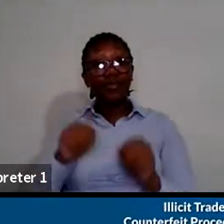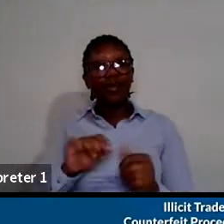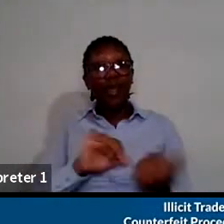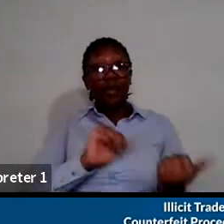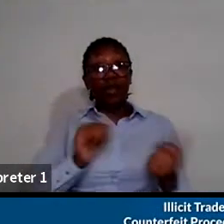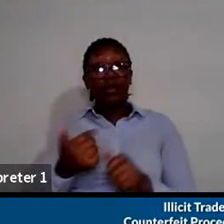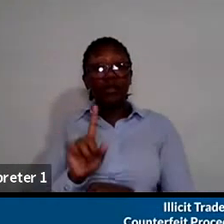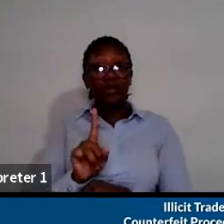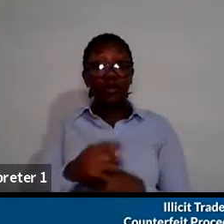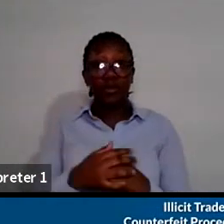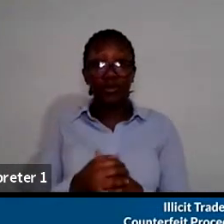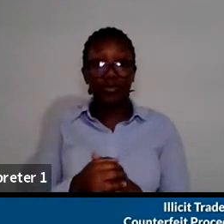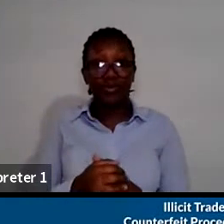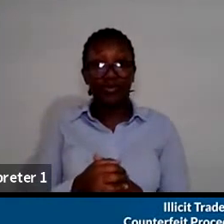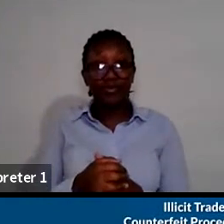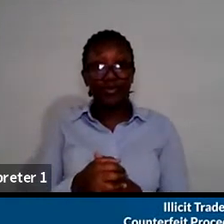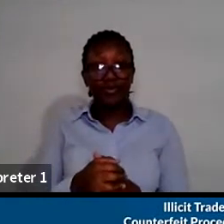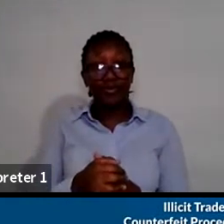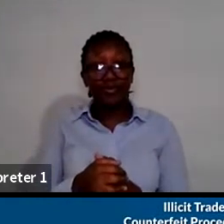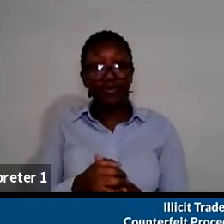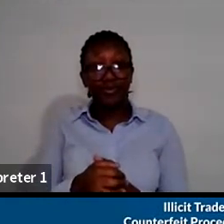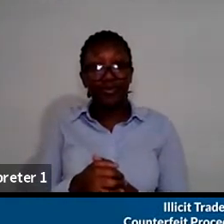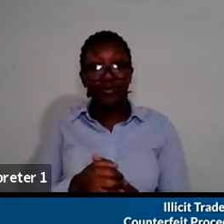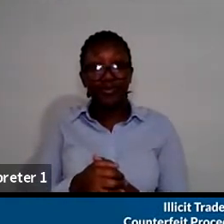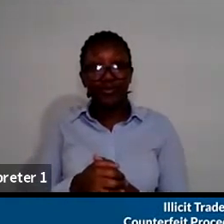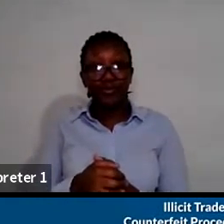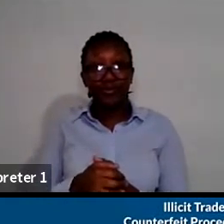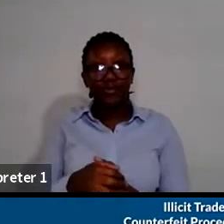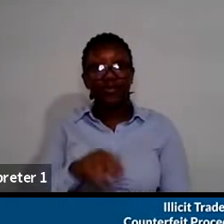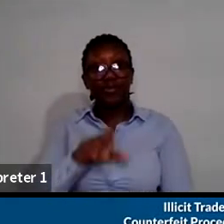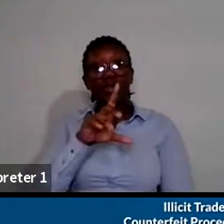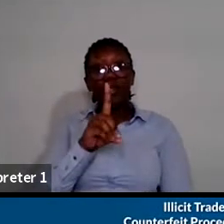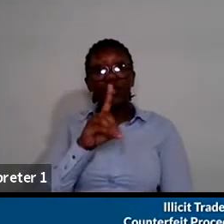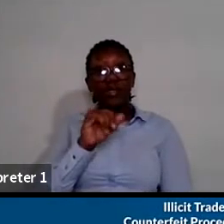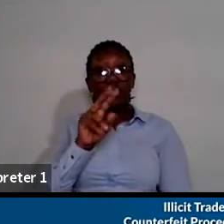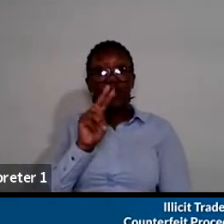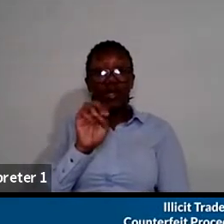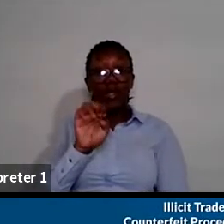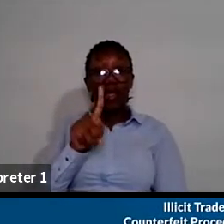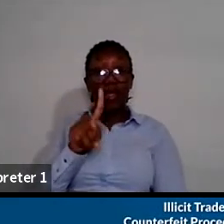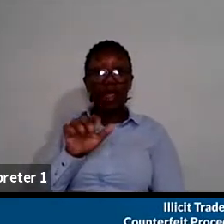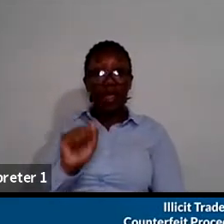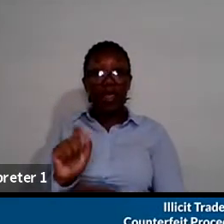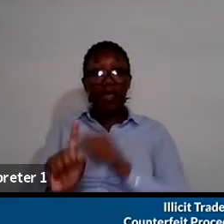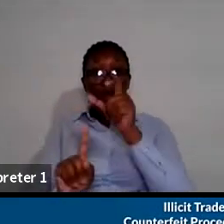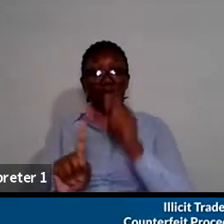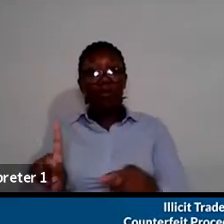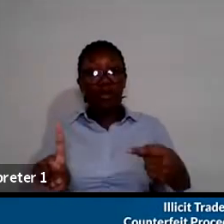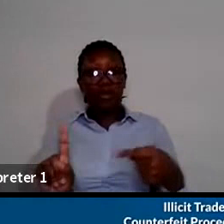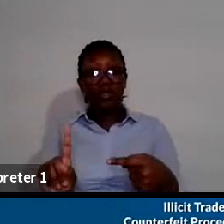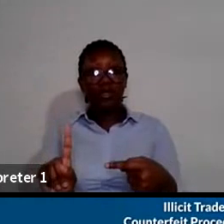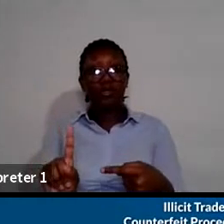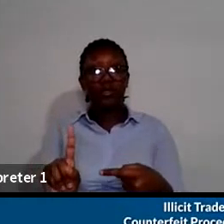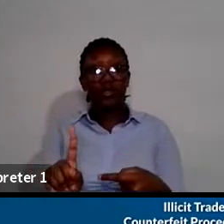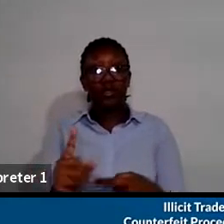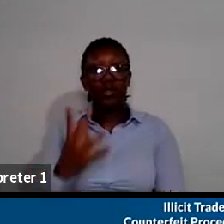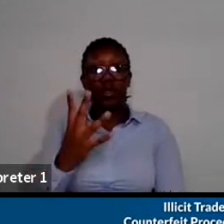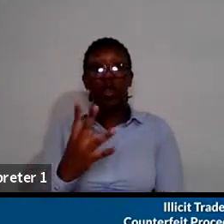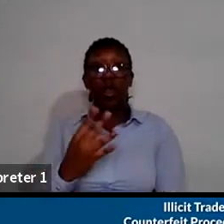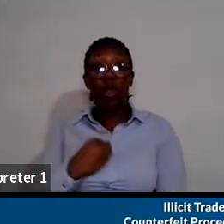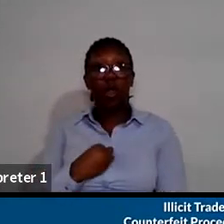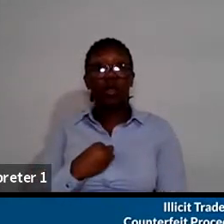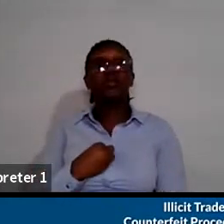is coming from Dineka Pillay. Dineka Pillay is asking a question to say, is there